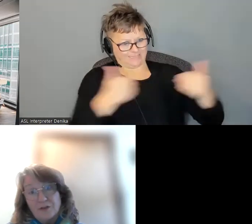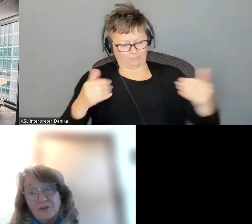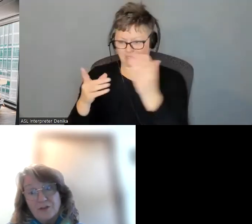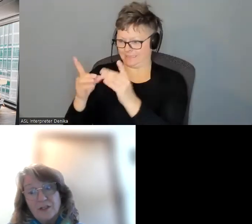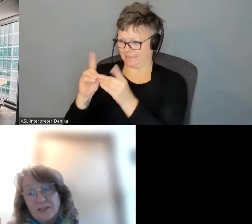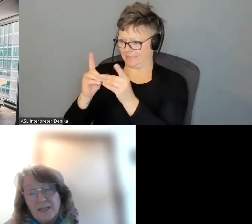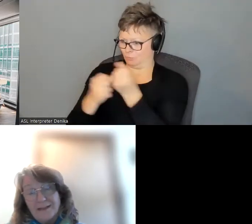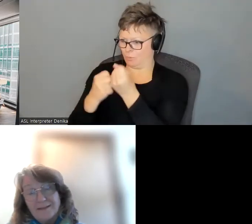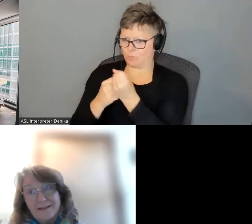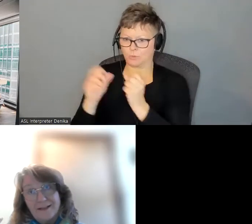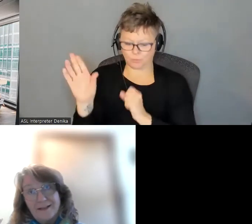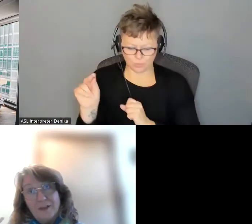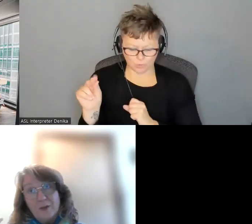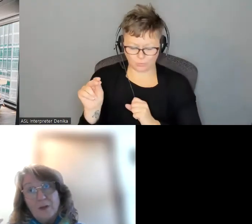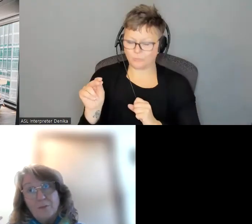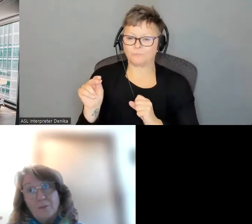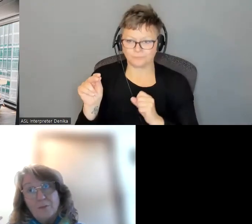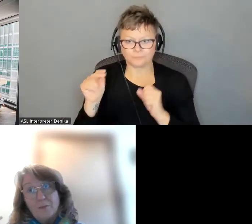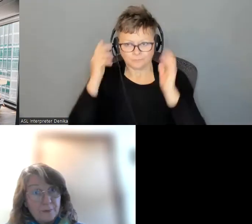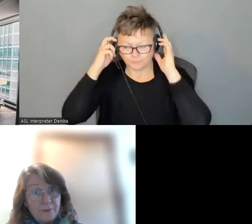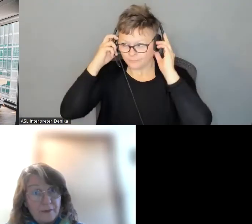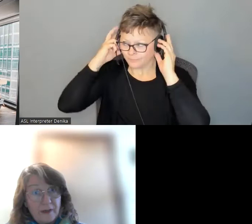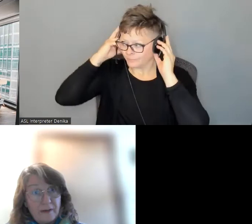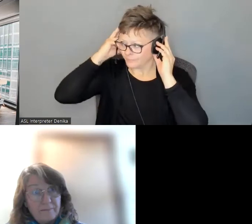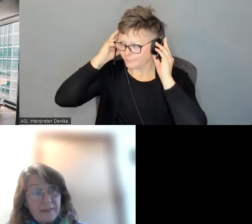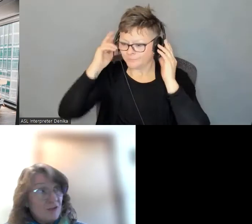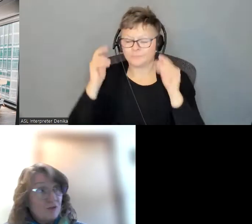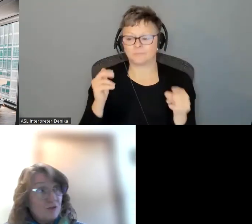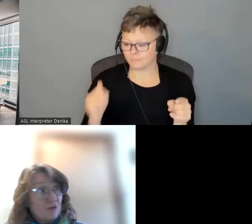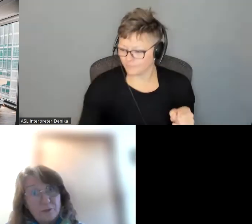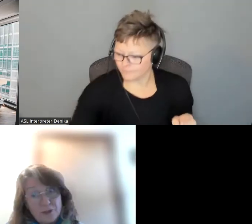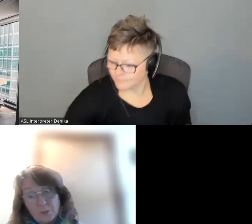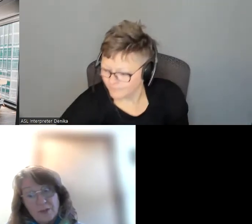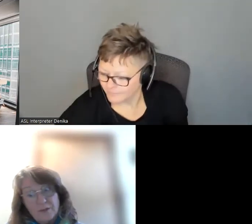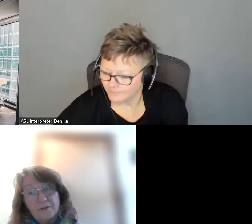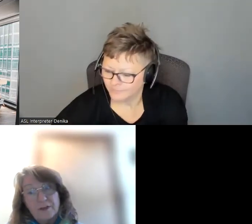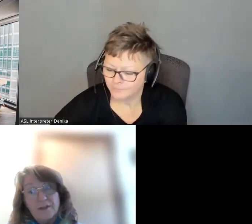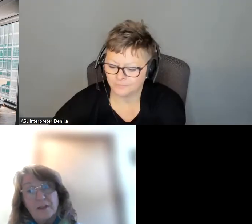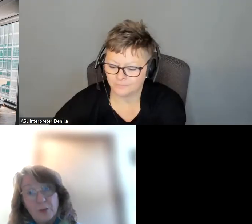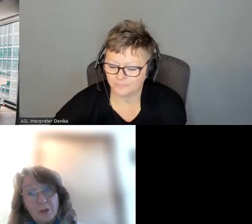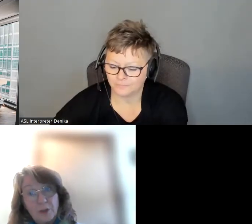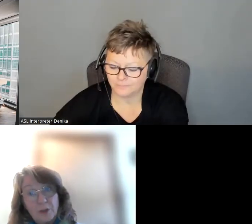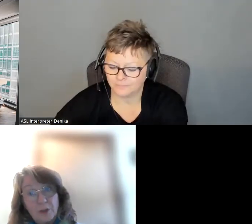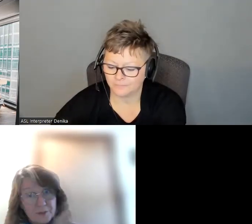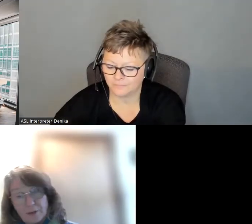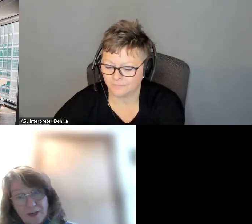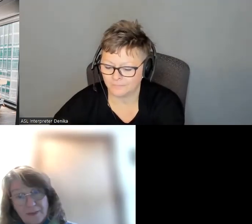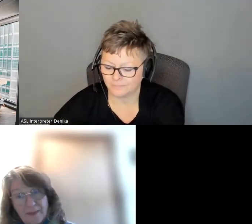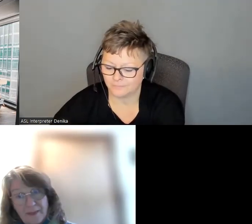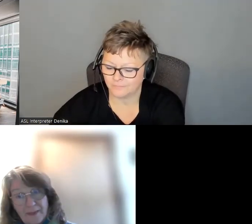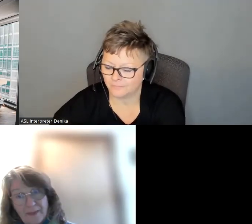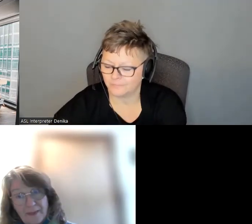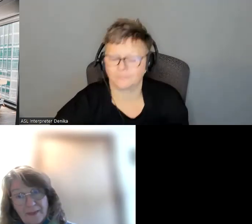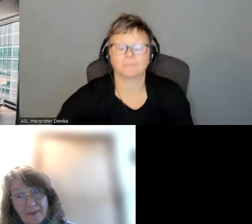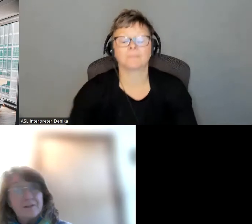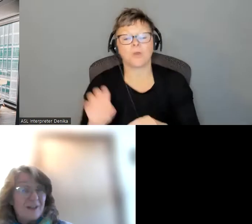building those strategies. And we've got a number of ex-travel coaches that work for us, so they work with a person programming